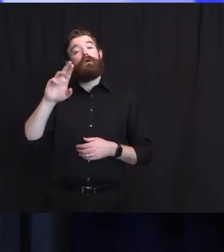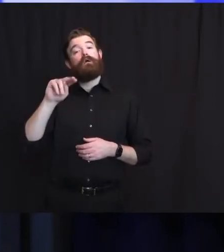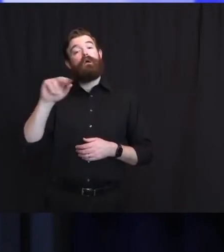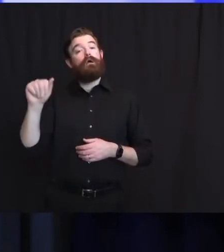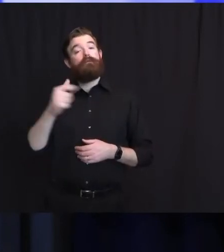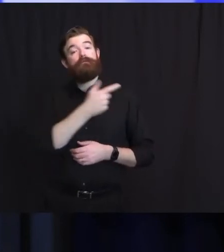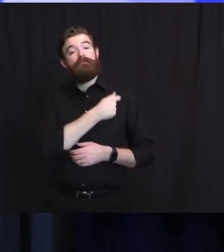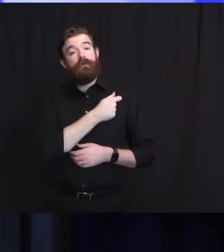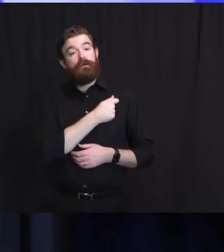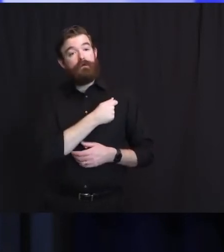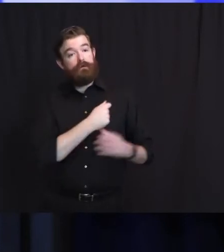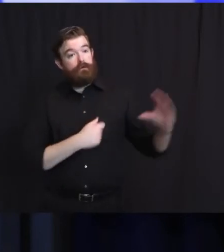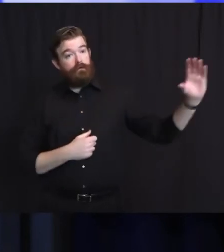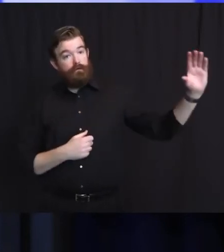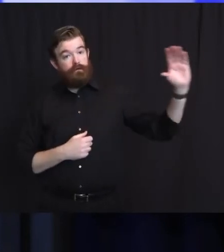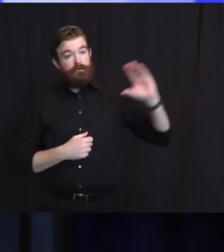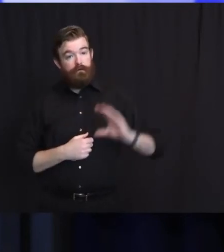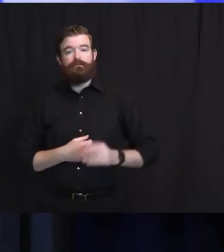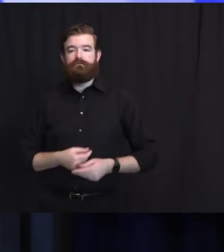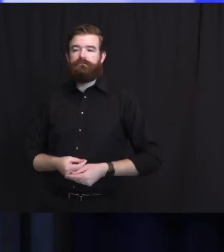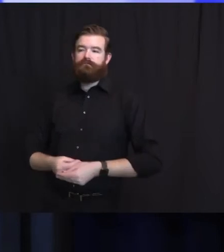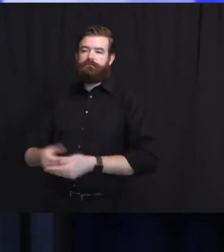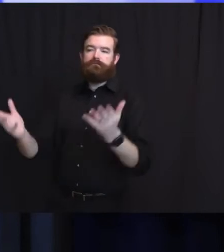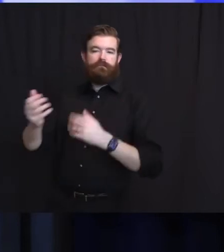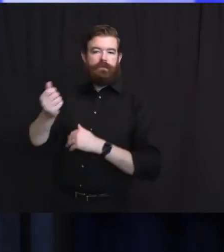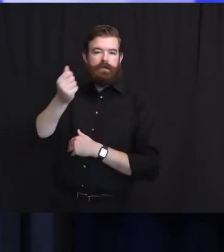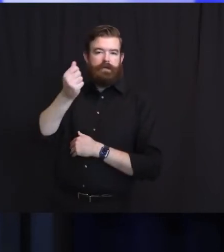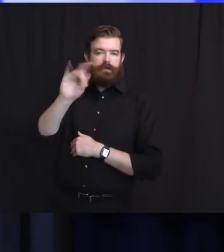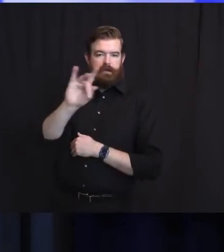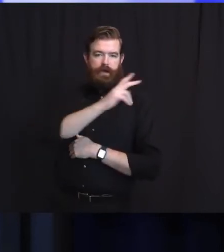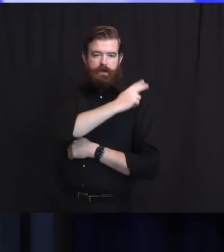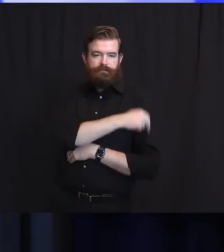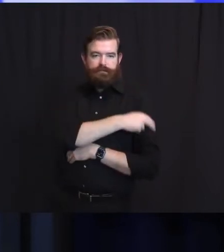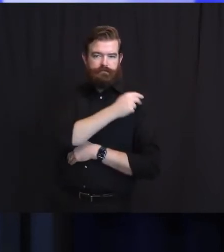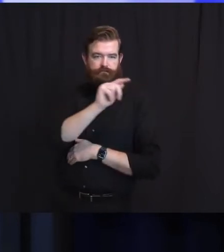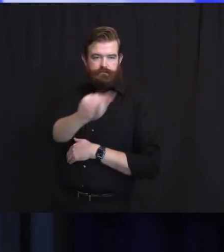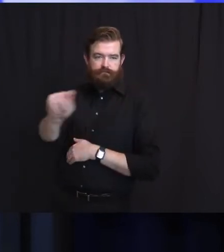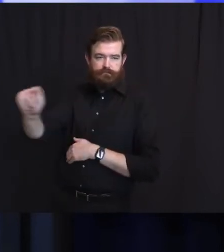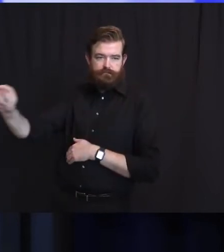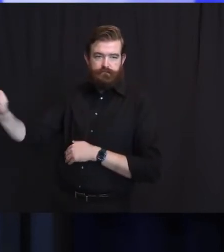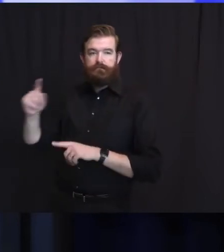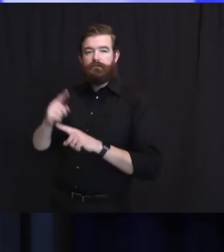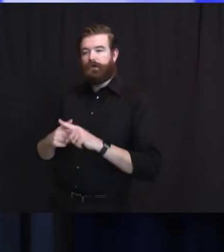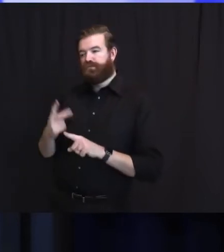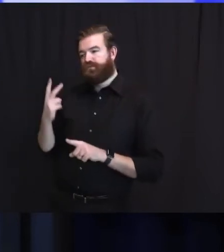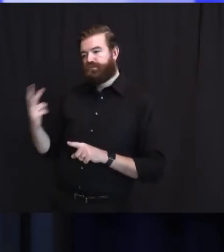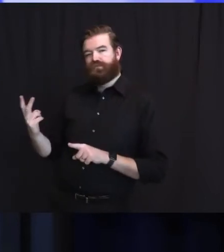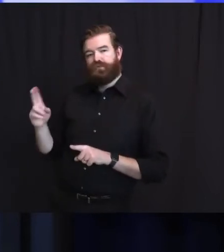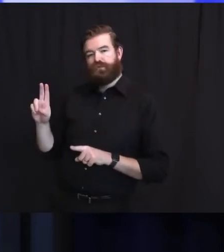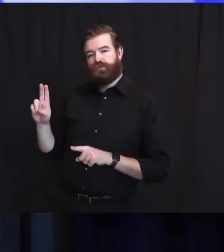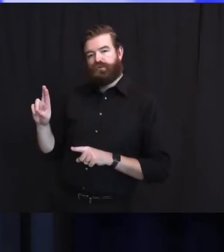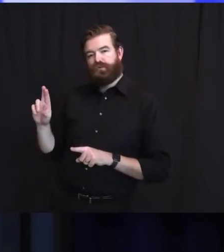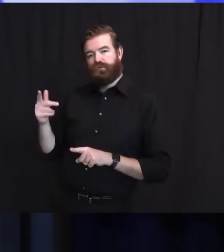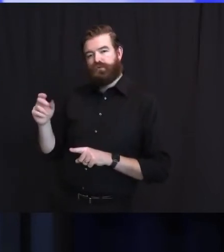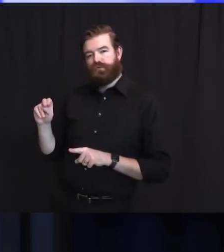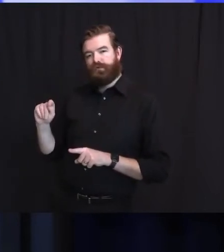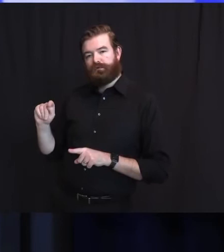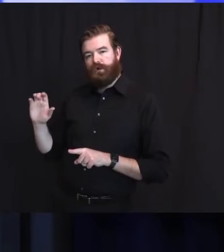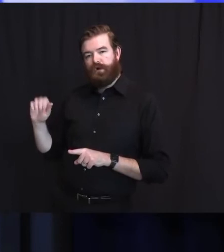2 federally qualified health centers, and 2 urgent care centers. These community sites will be available to